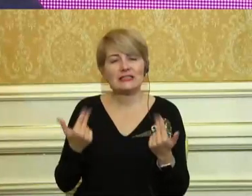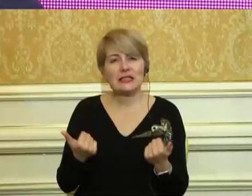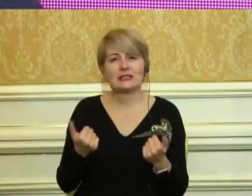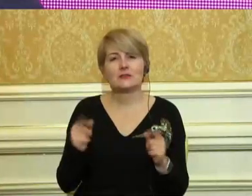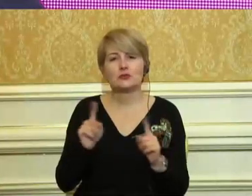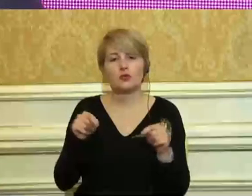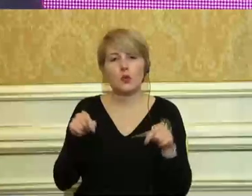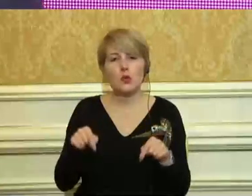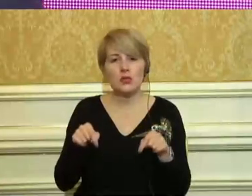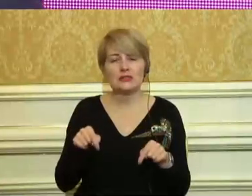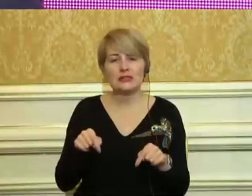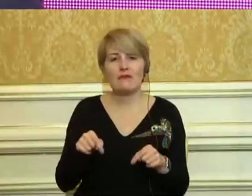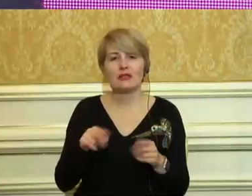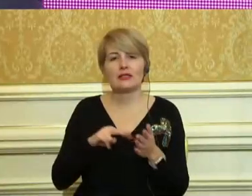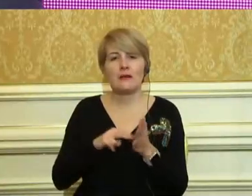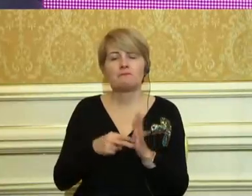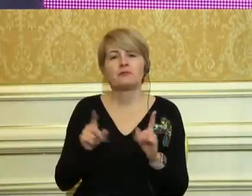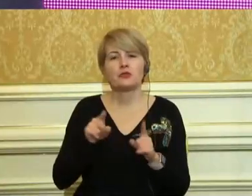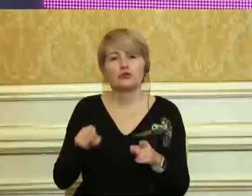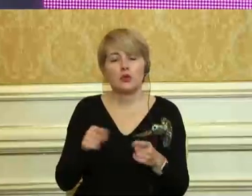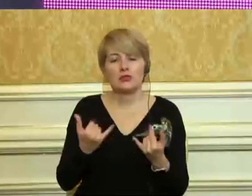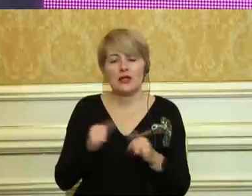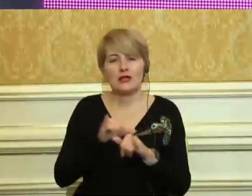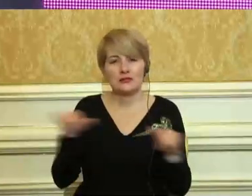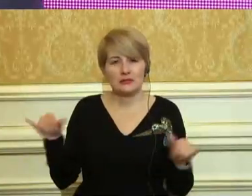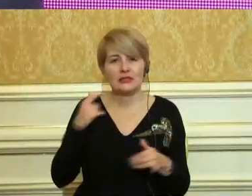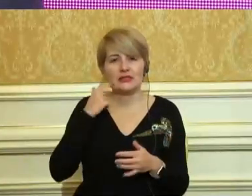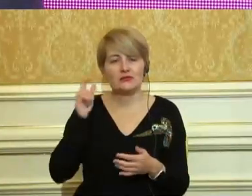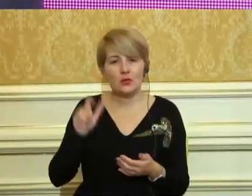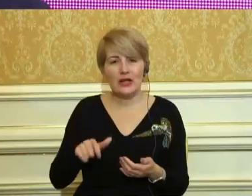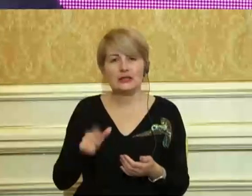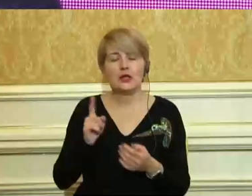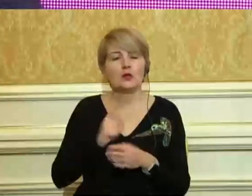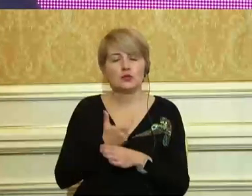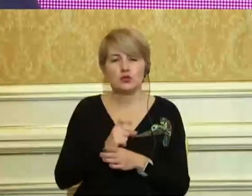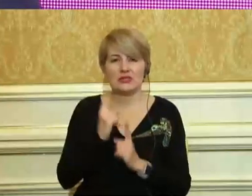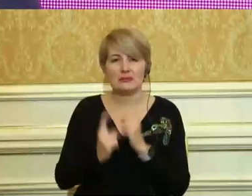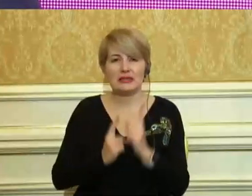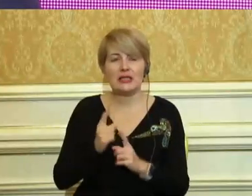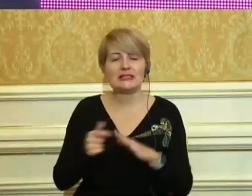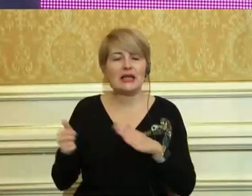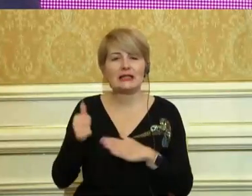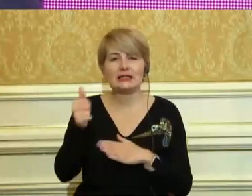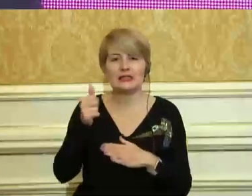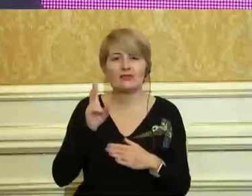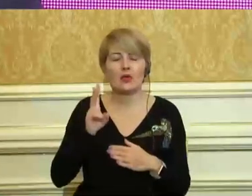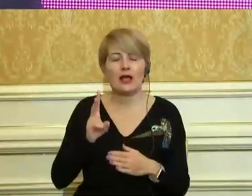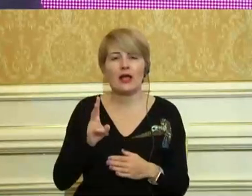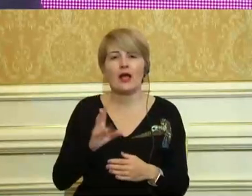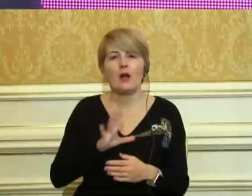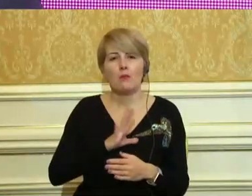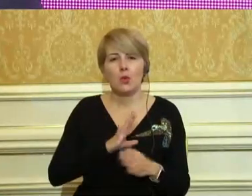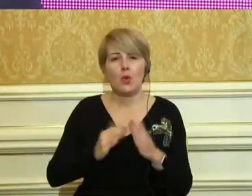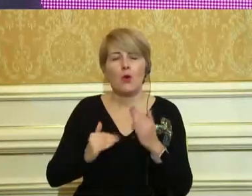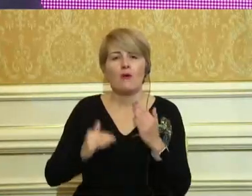country, I think, has partially changed because of the leadership that starts at the highest office in our country, and that being of